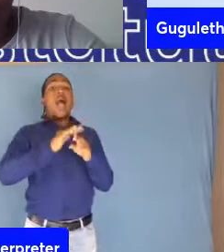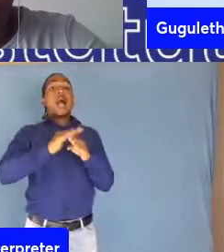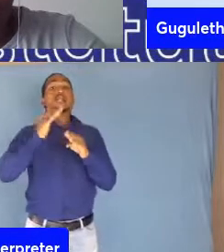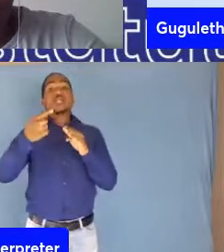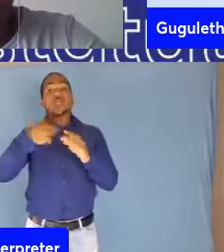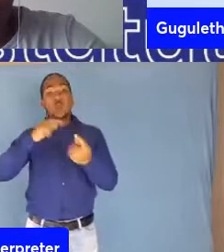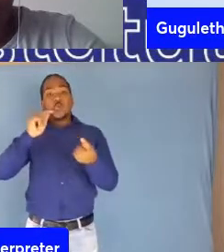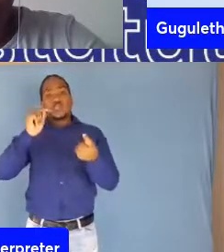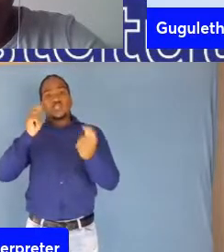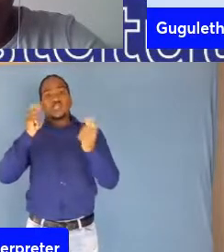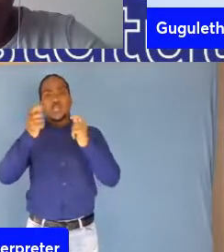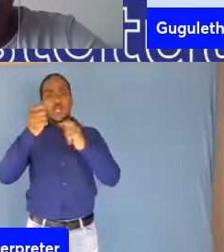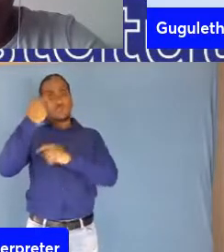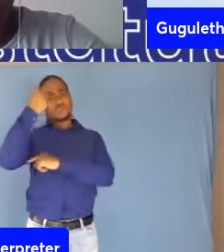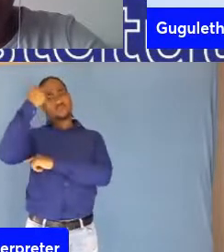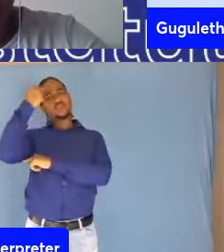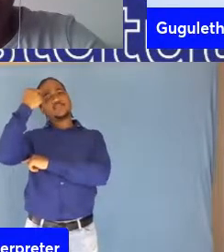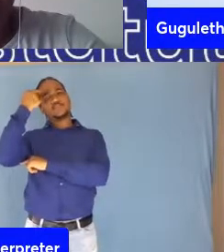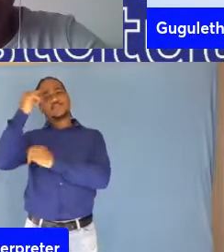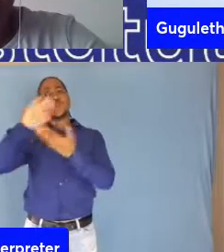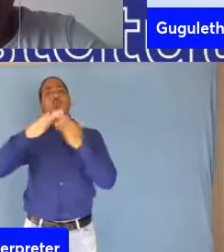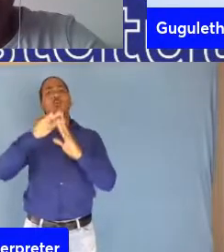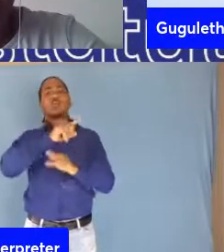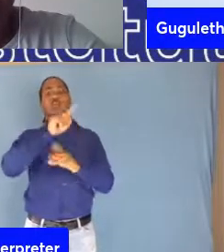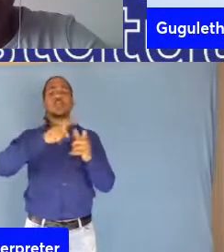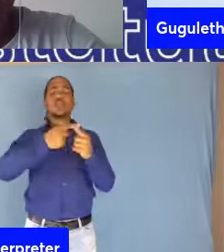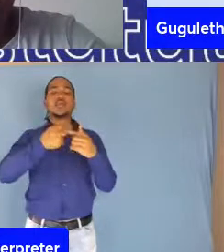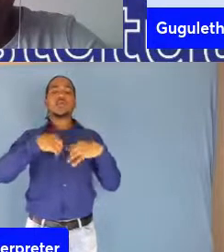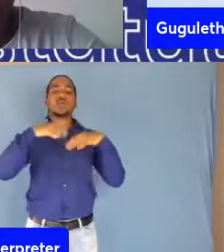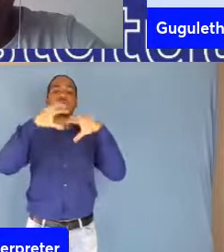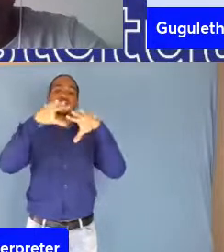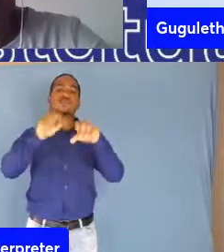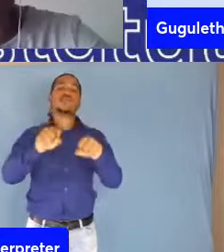mindset as communities and take charge of our streets.